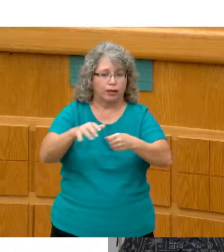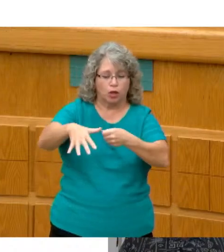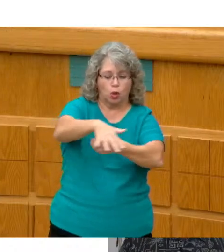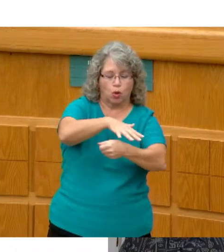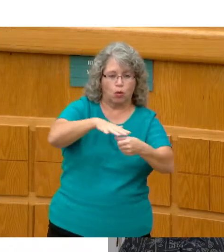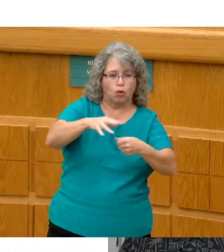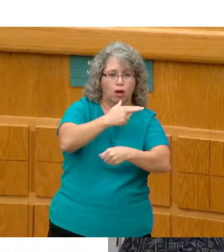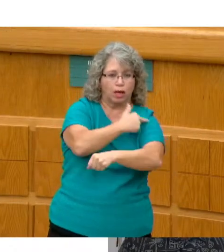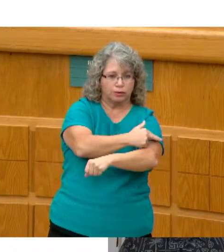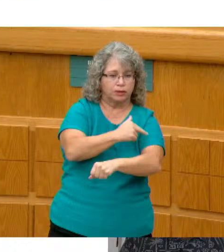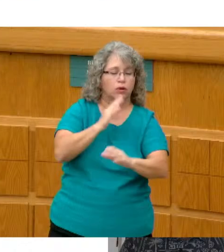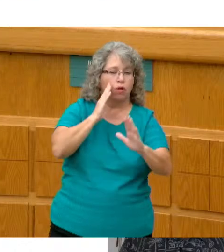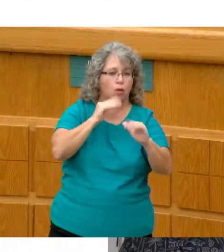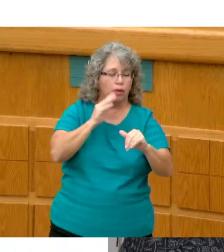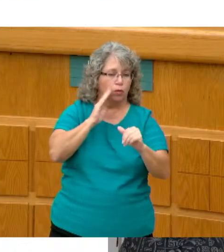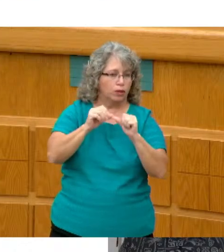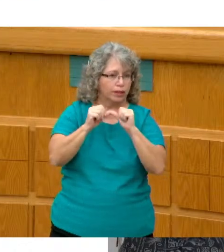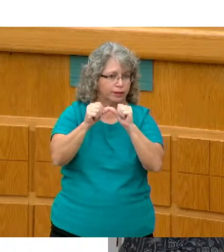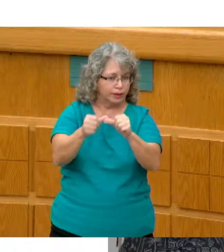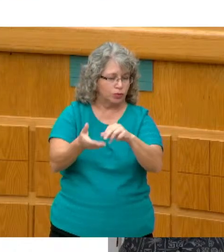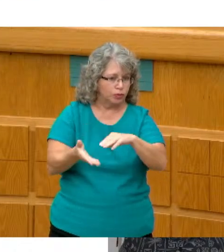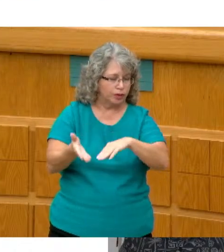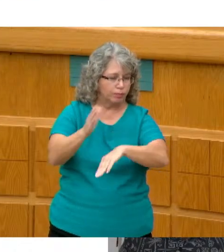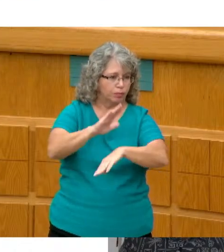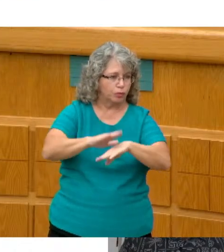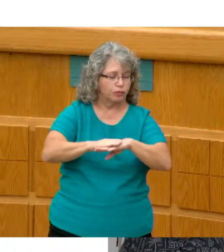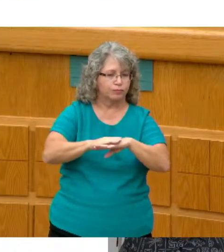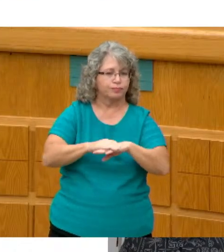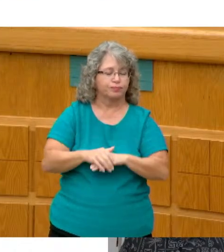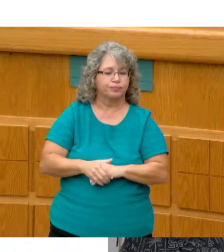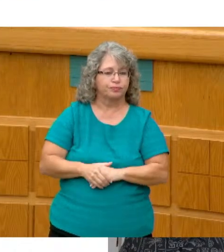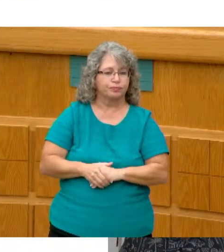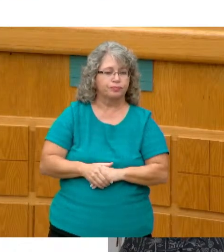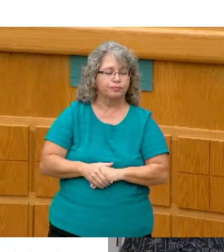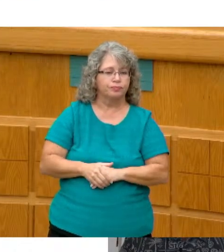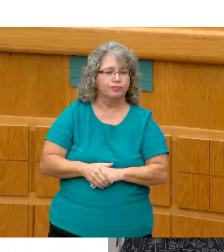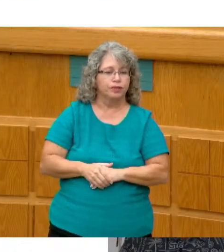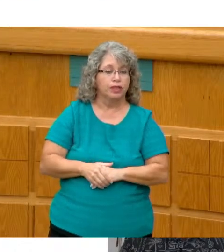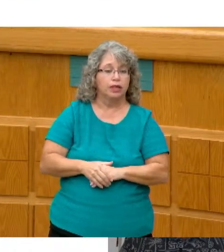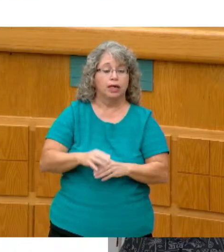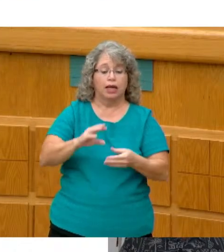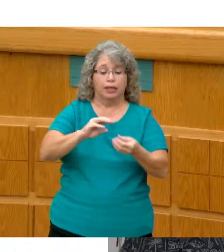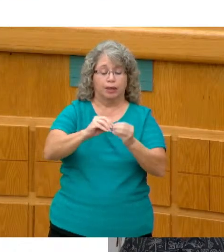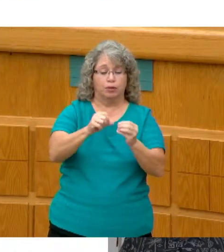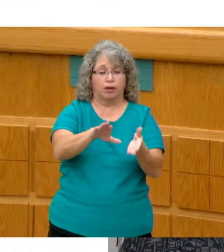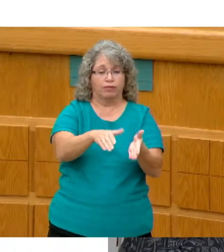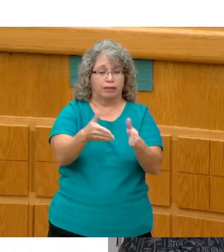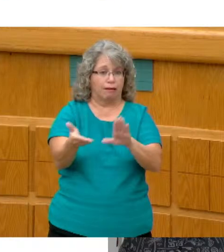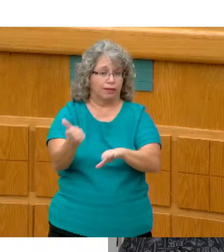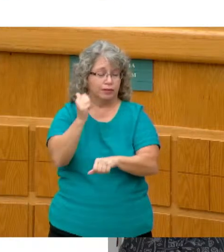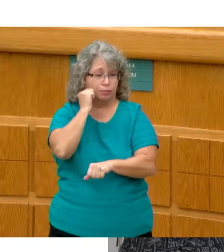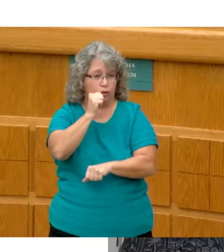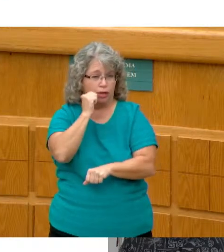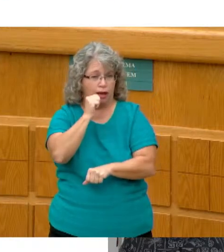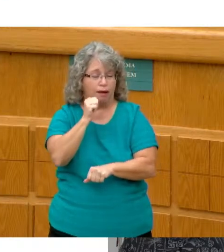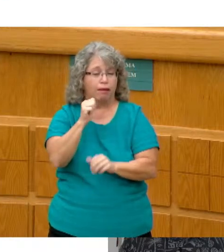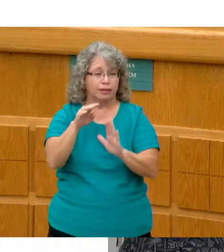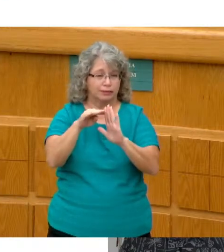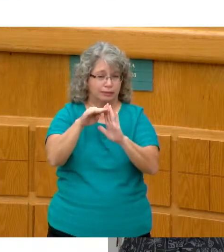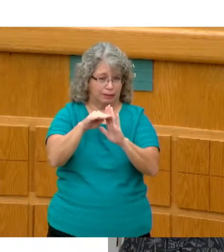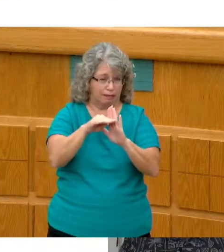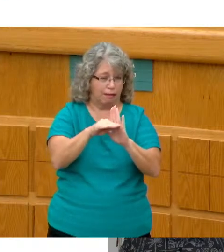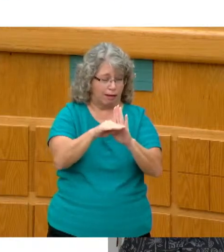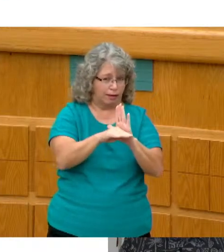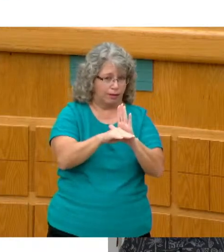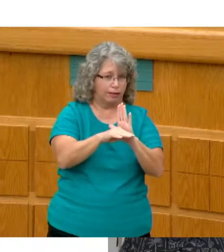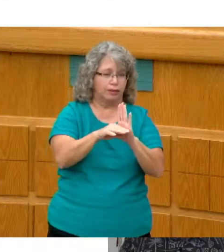improve. In terms of fatalities, the number of fatalities per day is declining. The projection indicates